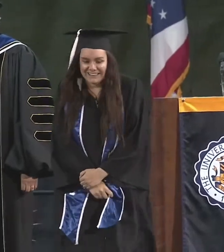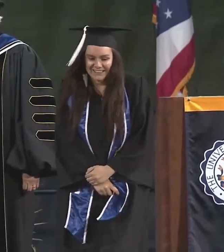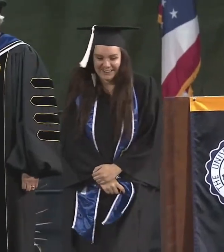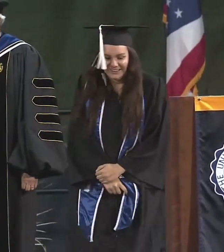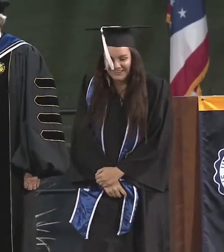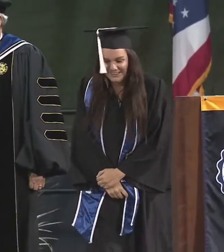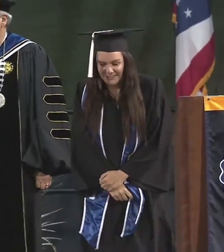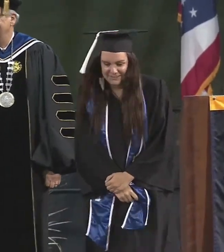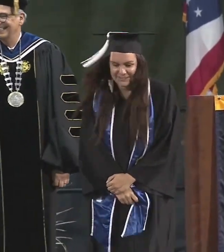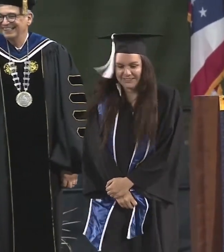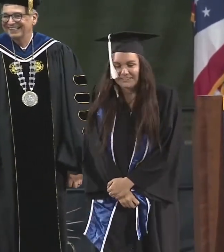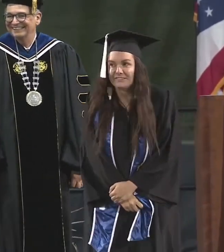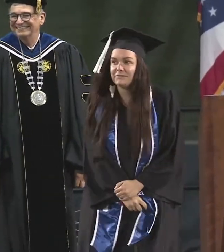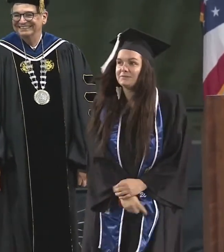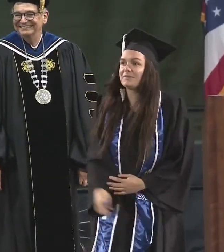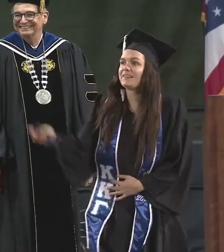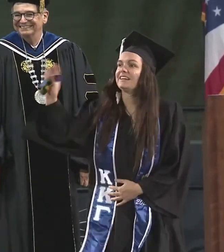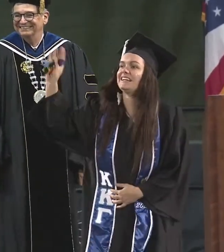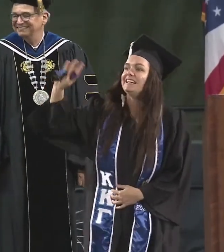Nathaniel A. Glenneman.